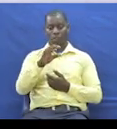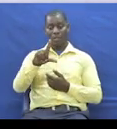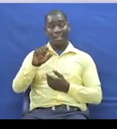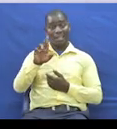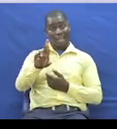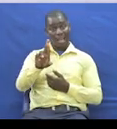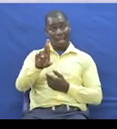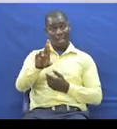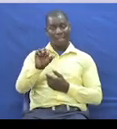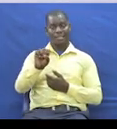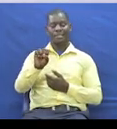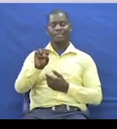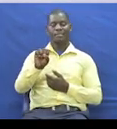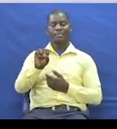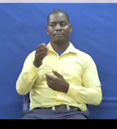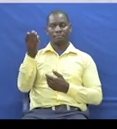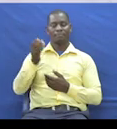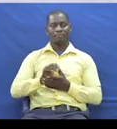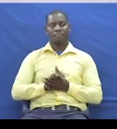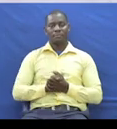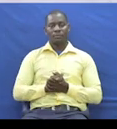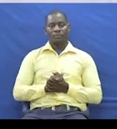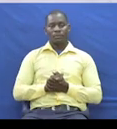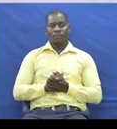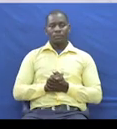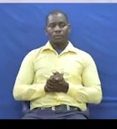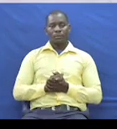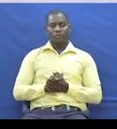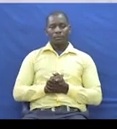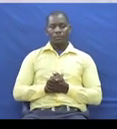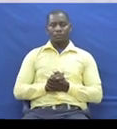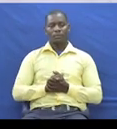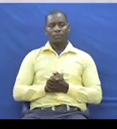these are nucleons. These are nucleons.